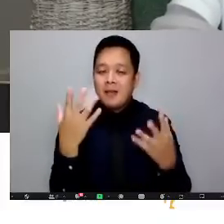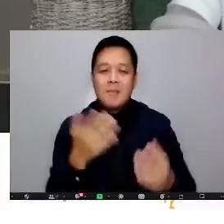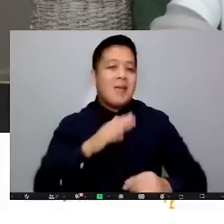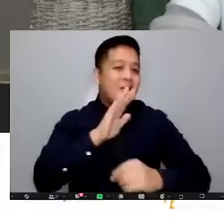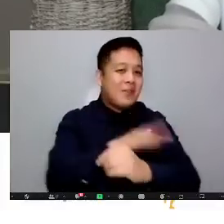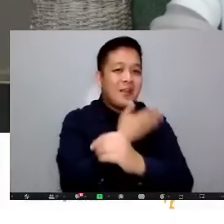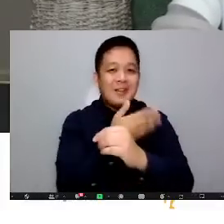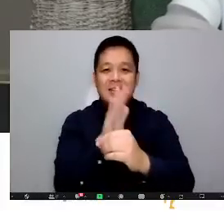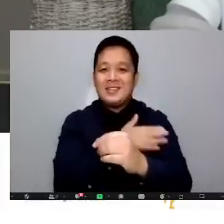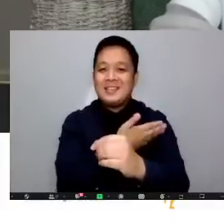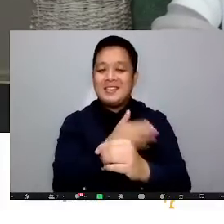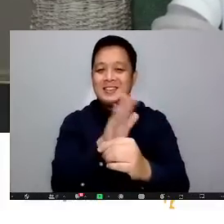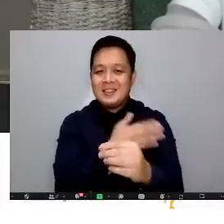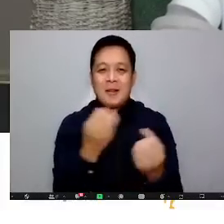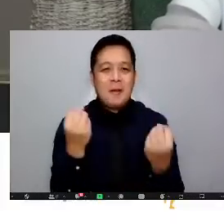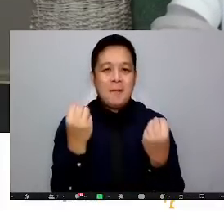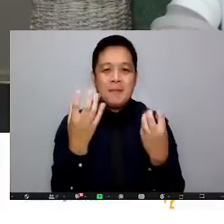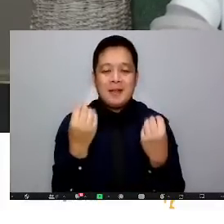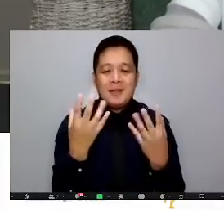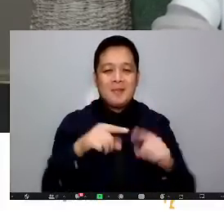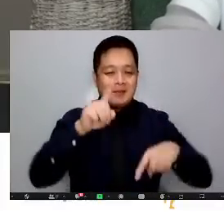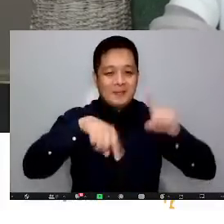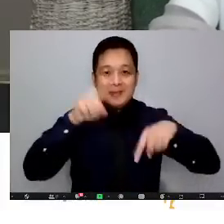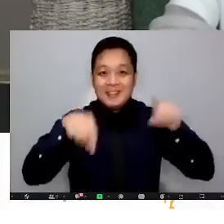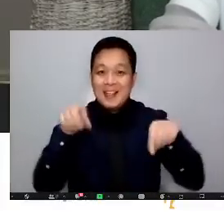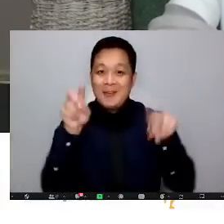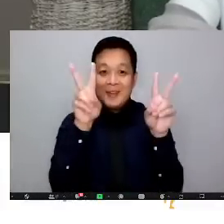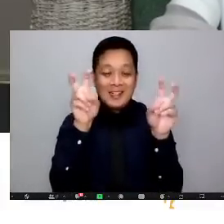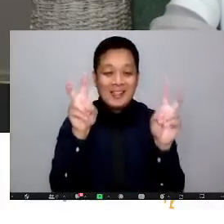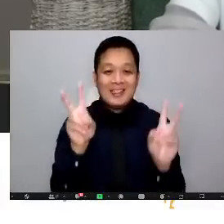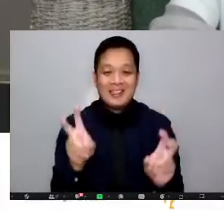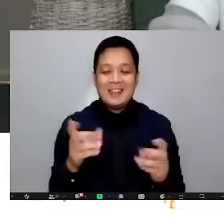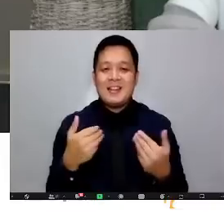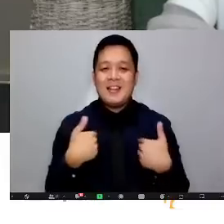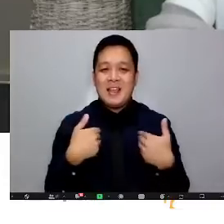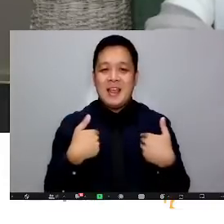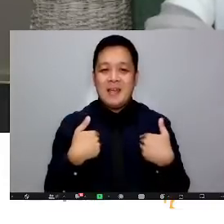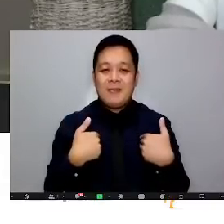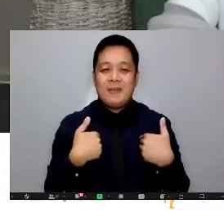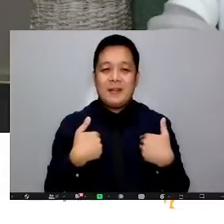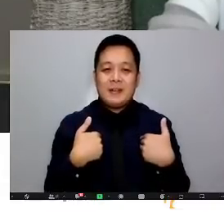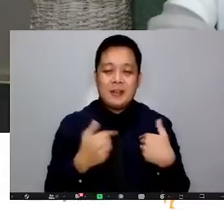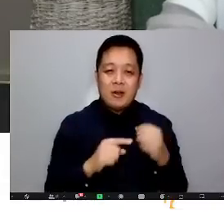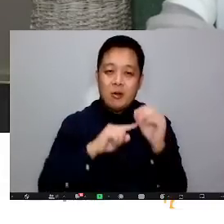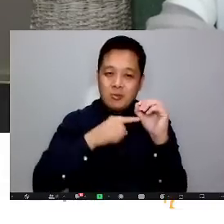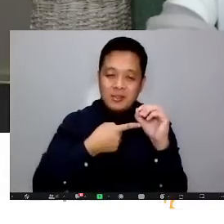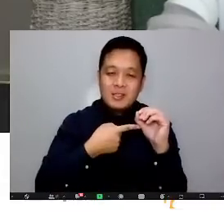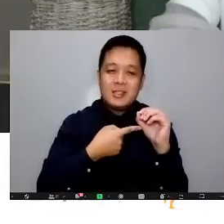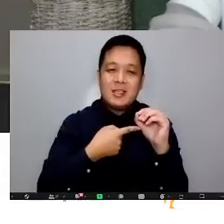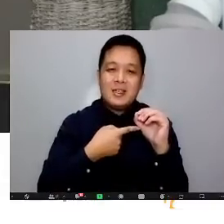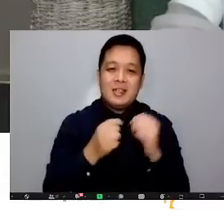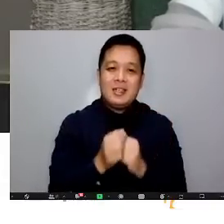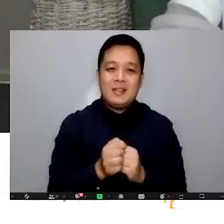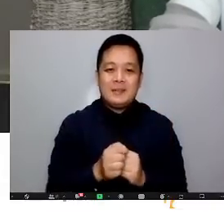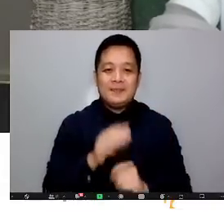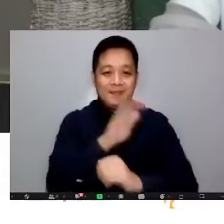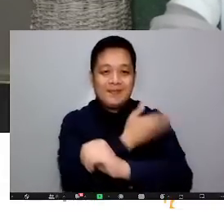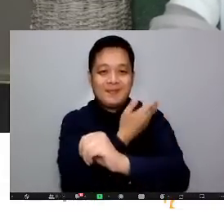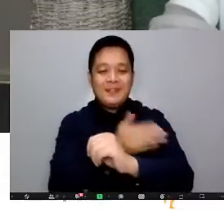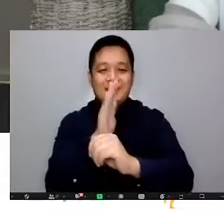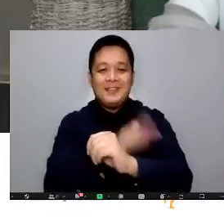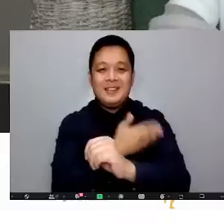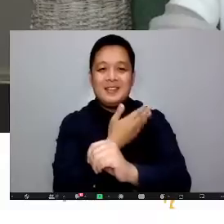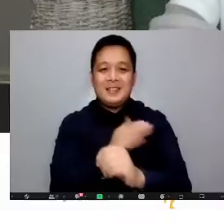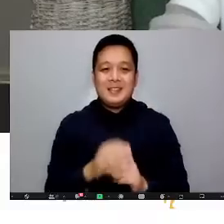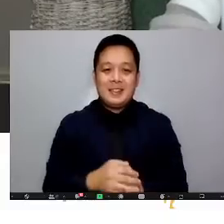Greatest Showman theme, tapos merong original jingle pa. Oh, yes. At meron ding original music composition. However, malalaman